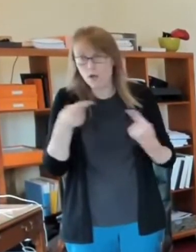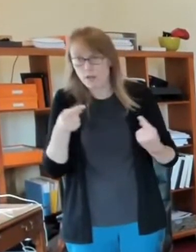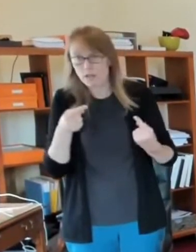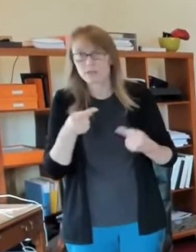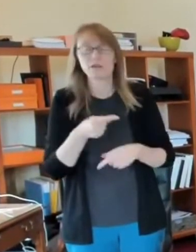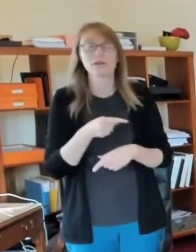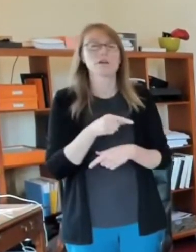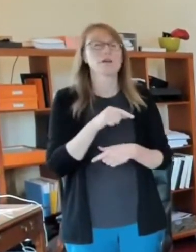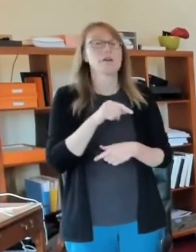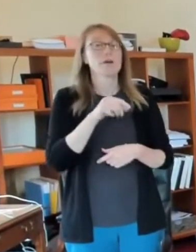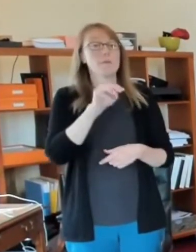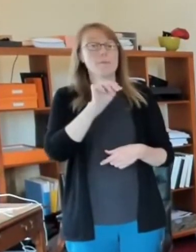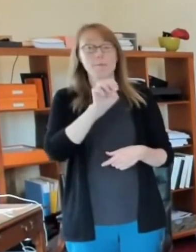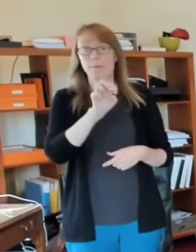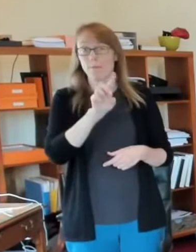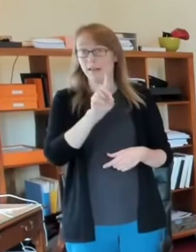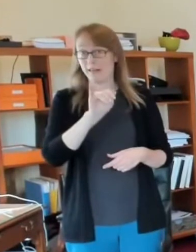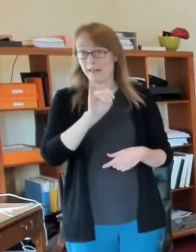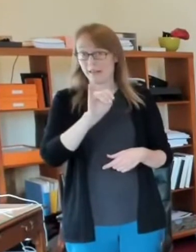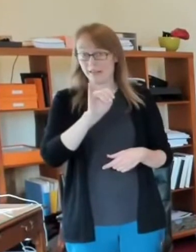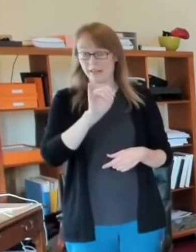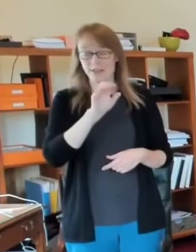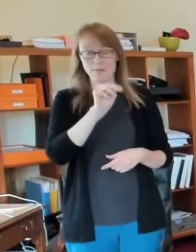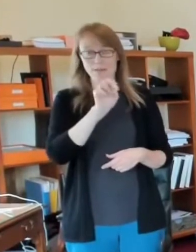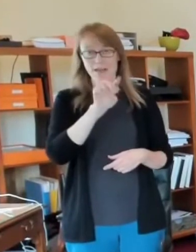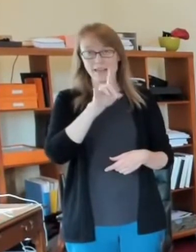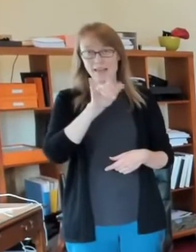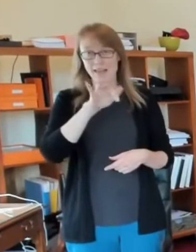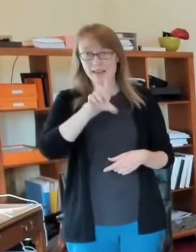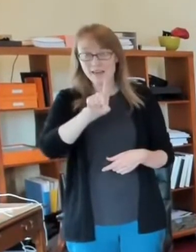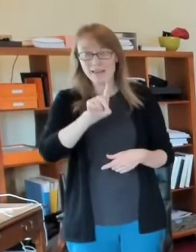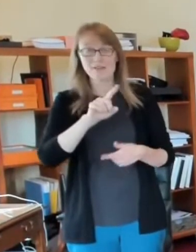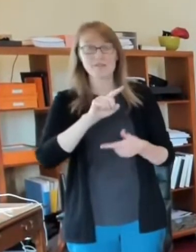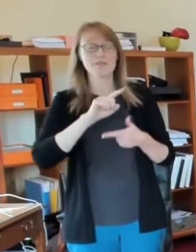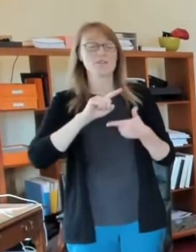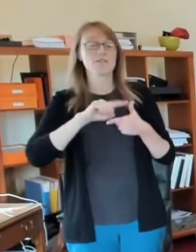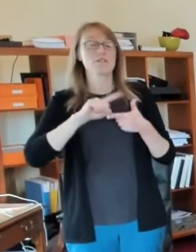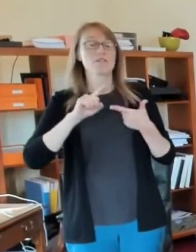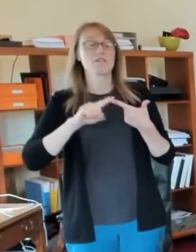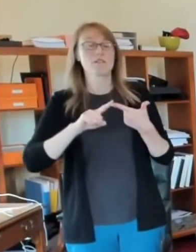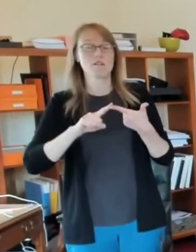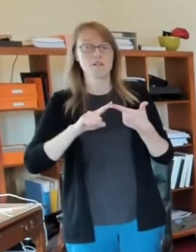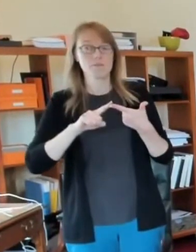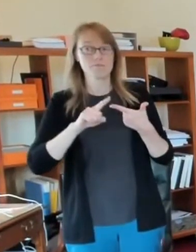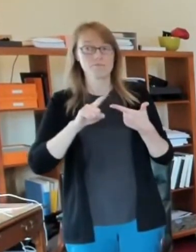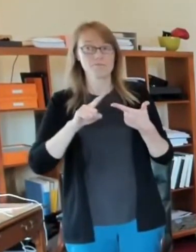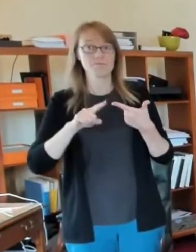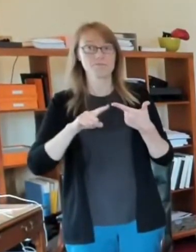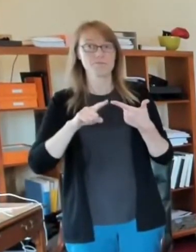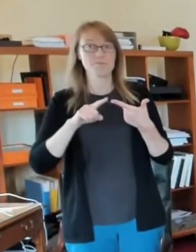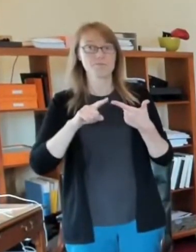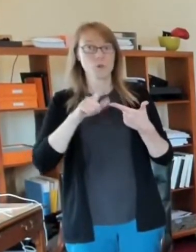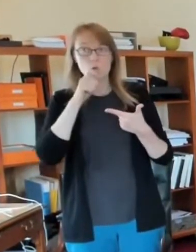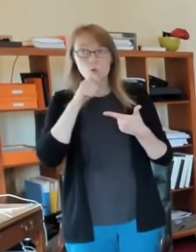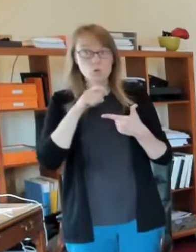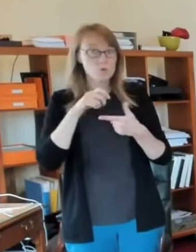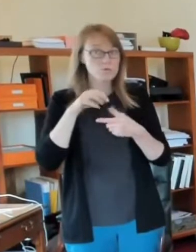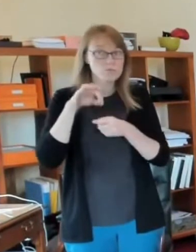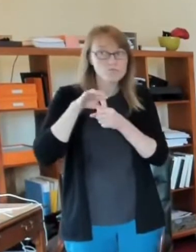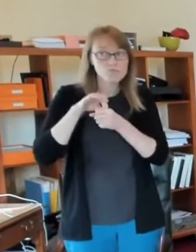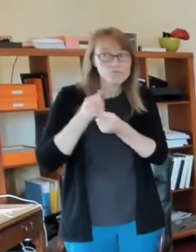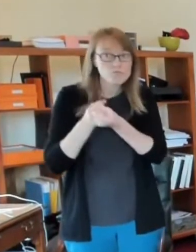many offices. So don't miss your opportunity to vote. I mean, that's how we resolve